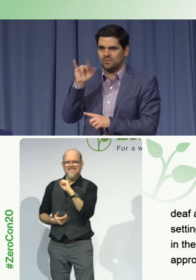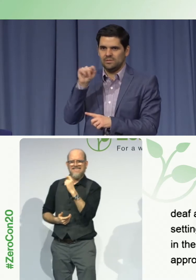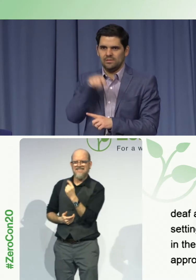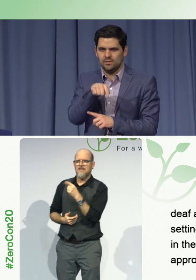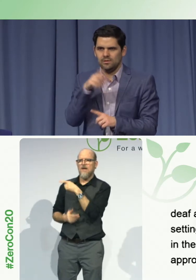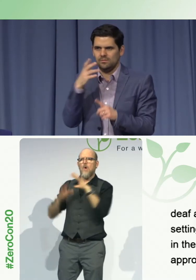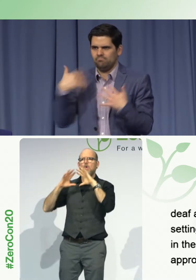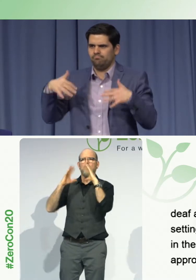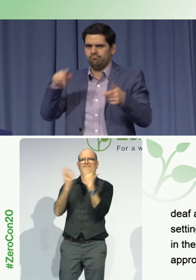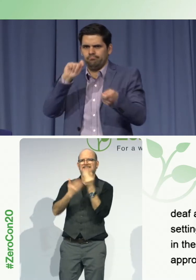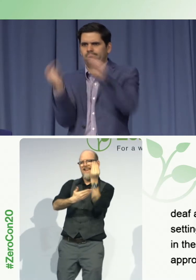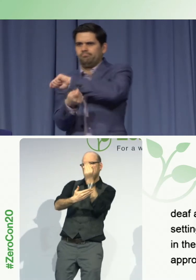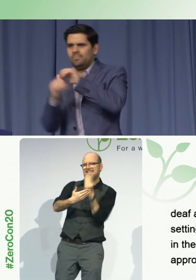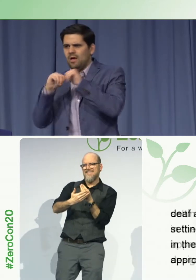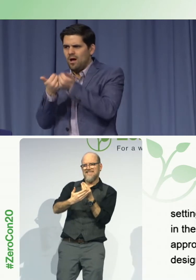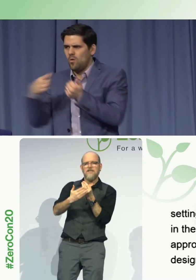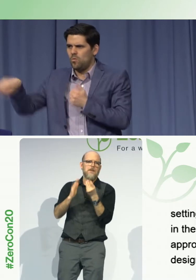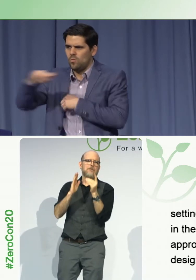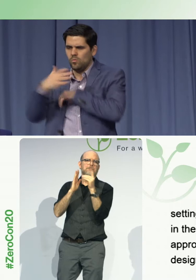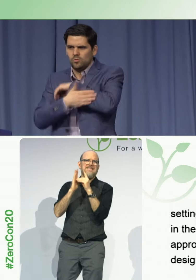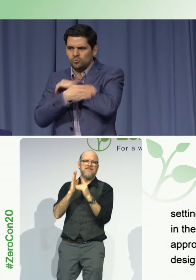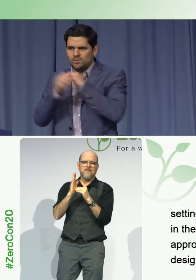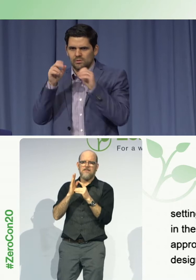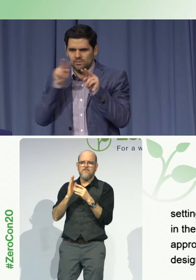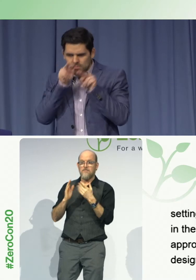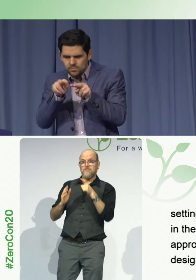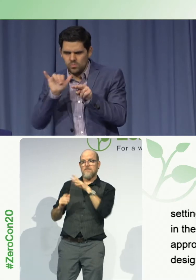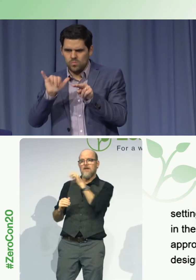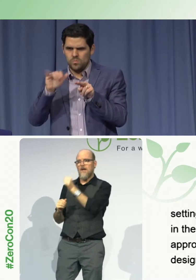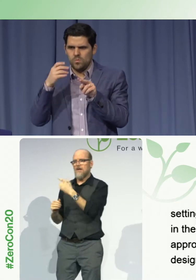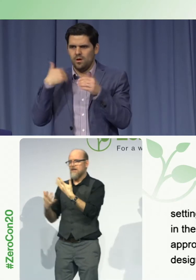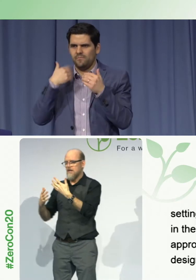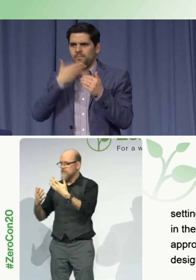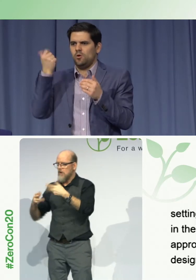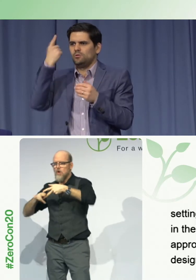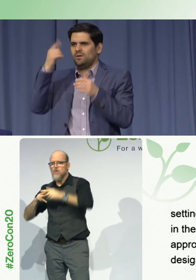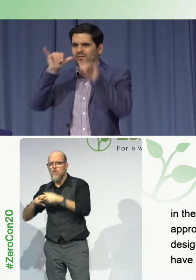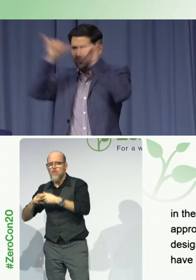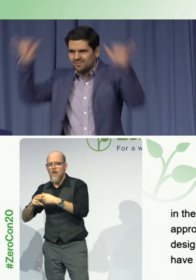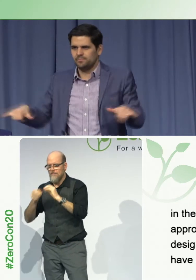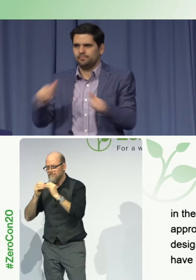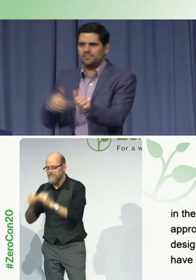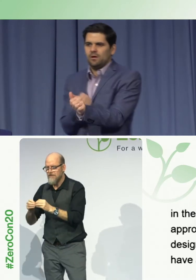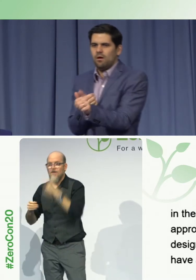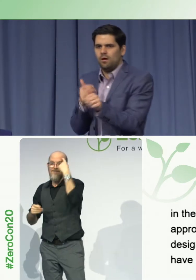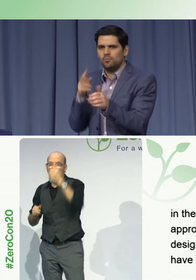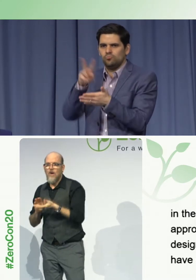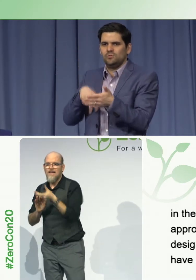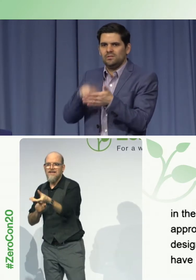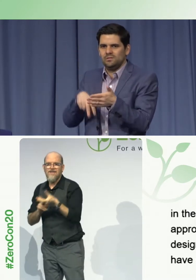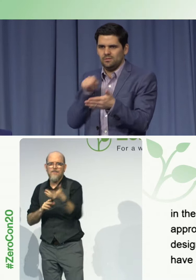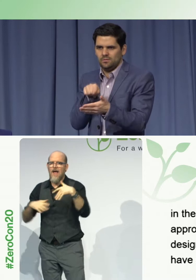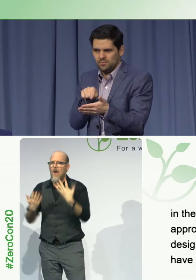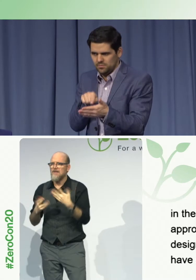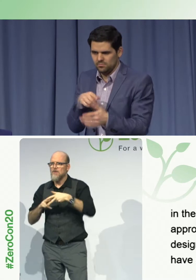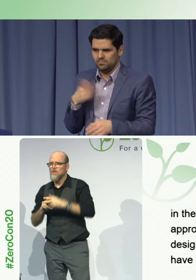have a toolkit that was issued earlier on that has really transformed the way that many countries are looking at designing